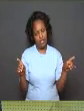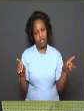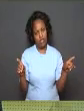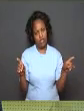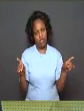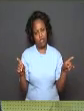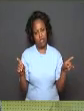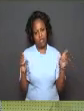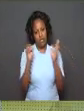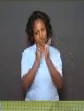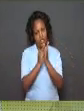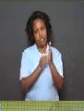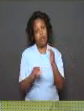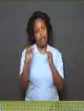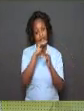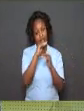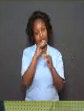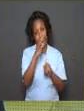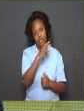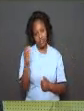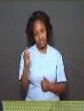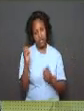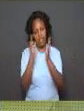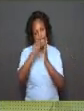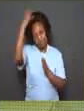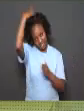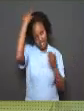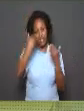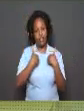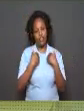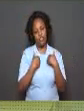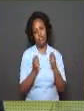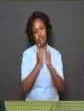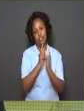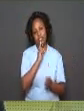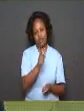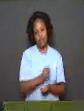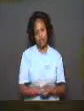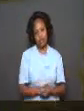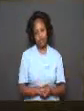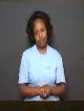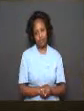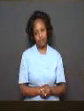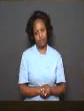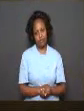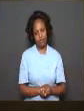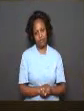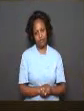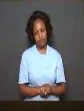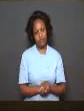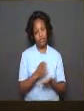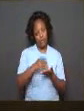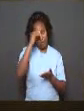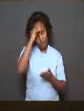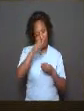the relationship between rule of law and the Constitution. We will